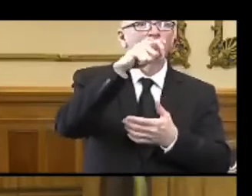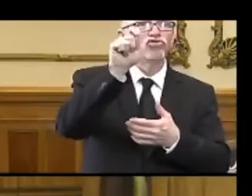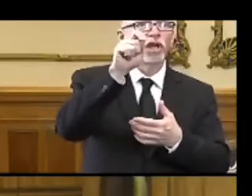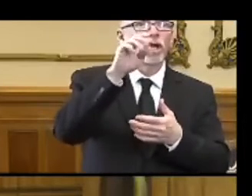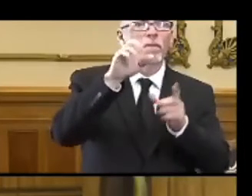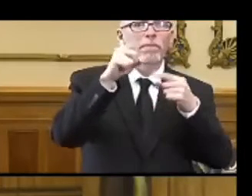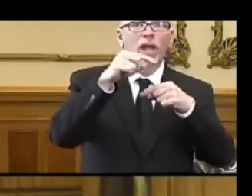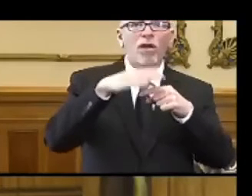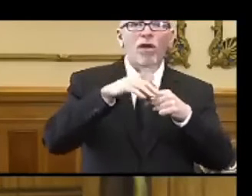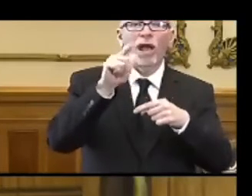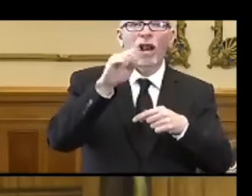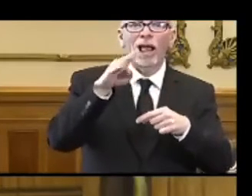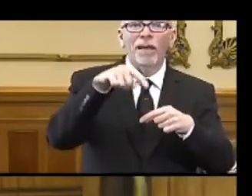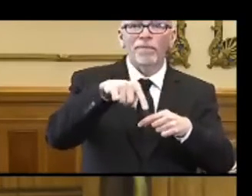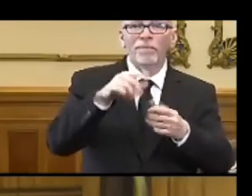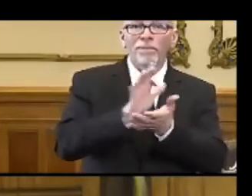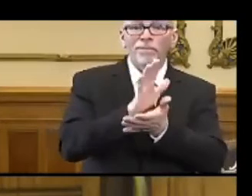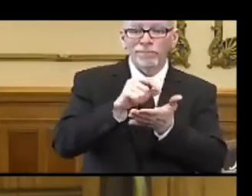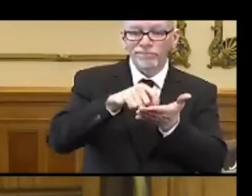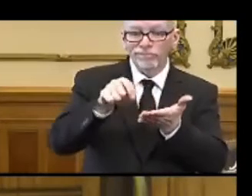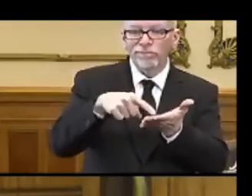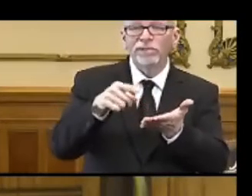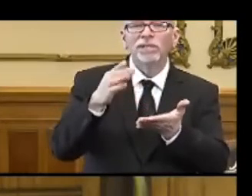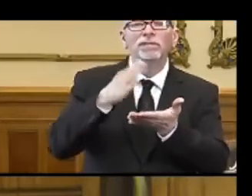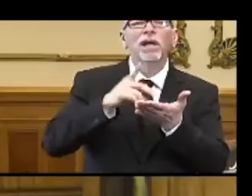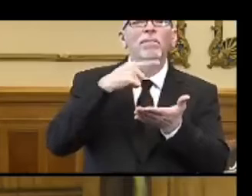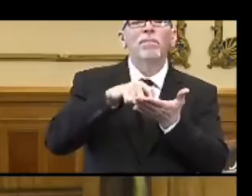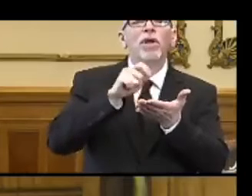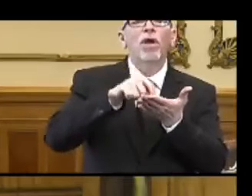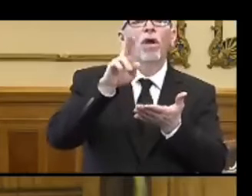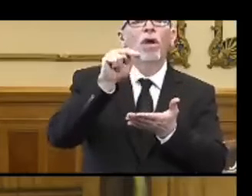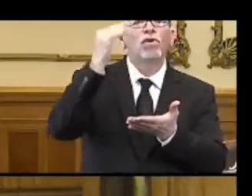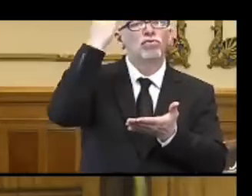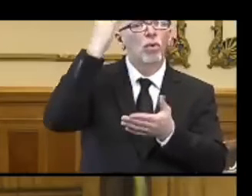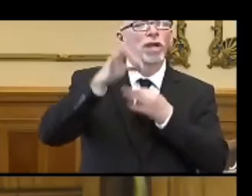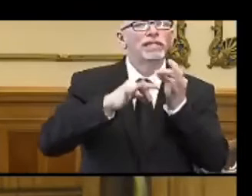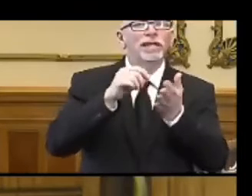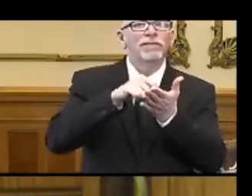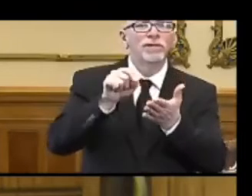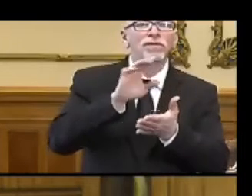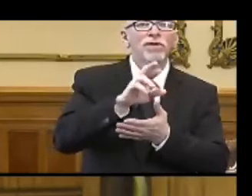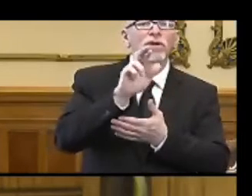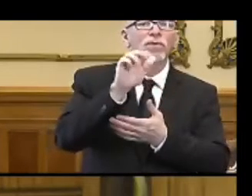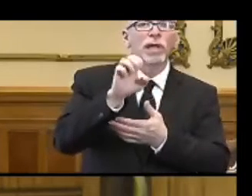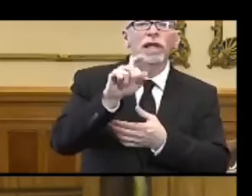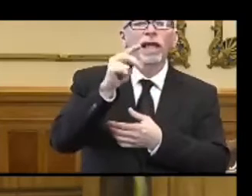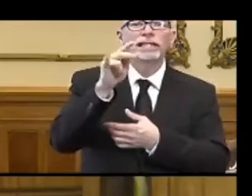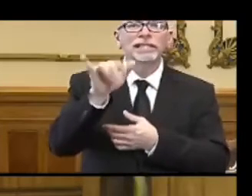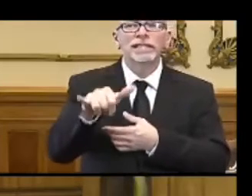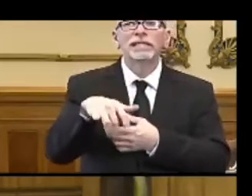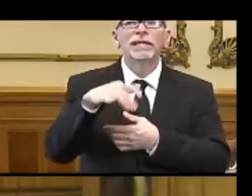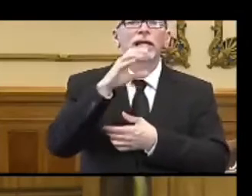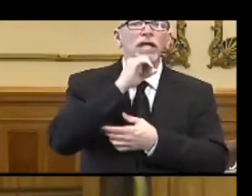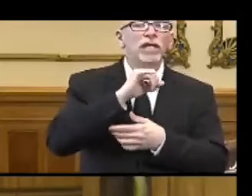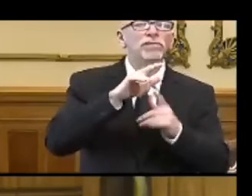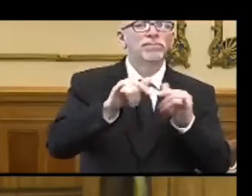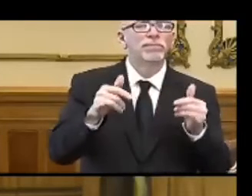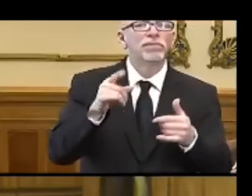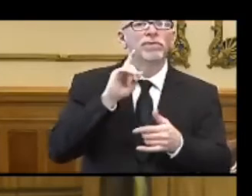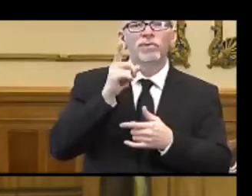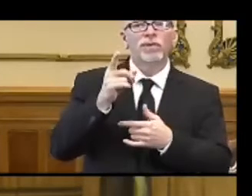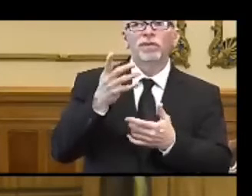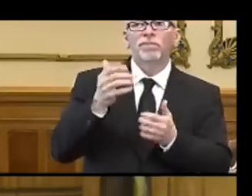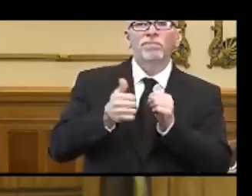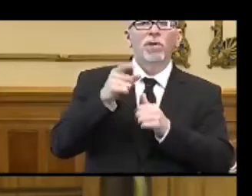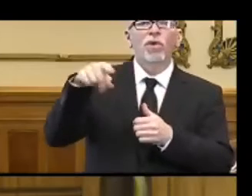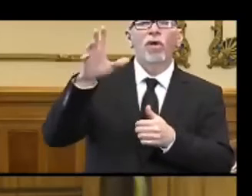And many people, as I mentioned yesterday, just check unknown rather than to check that. And when we look at ethnicity, it's even worse with